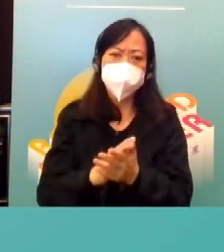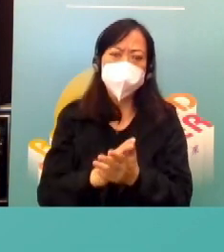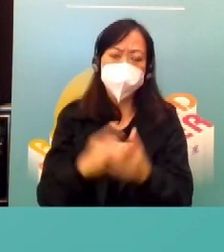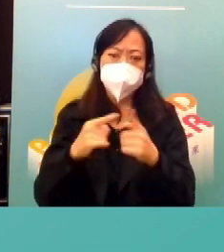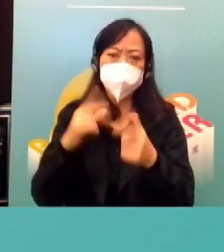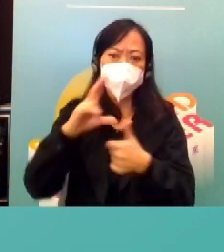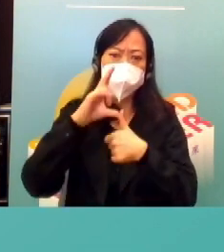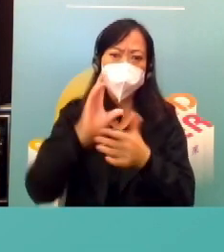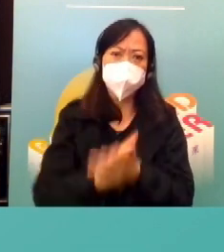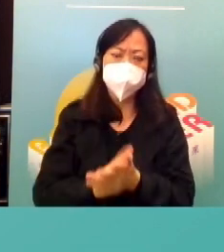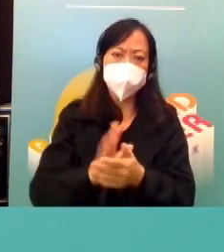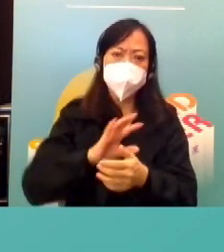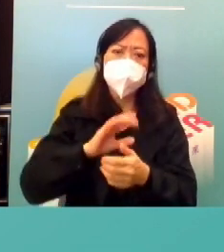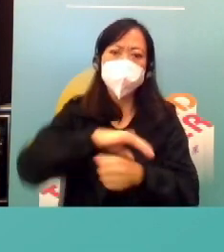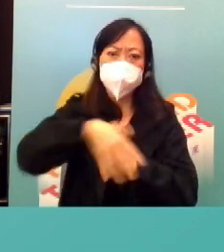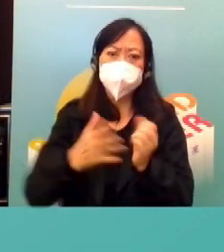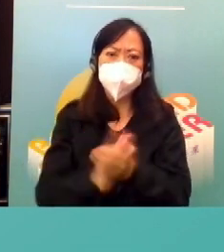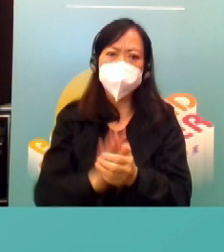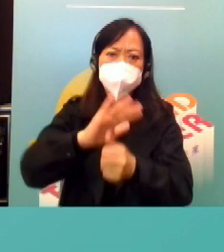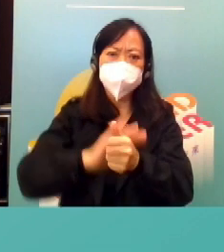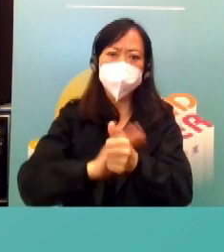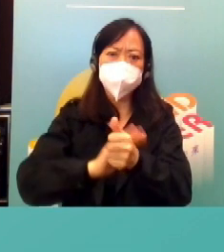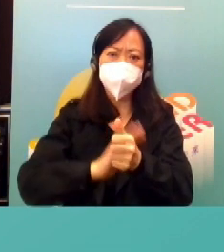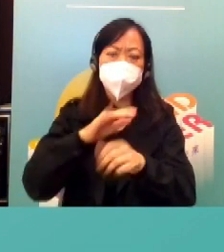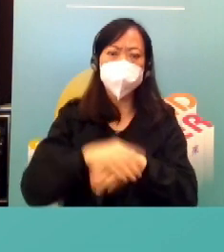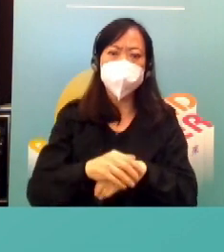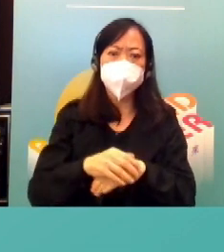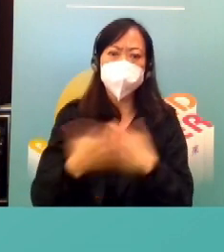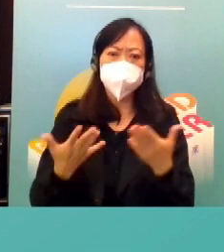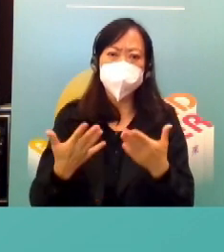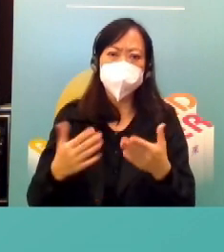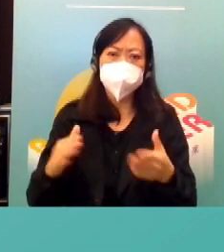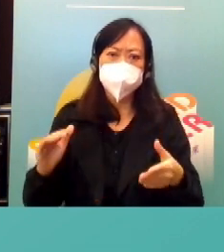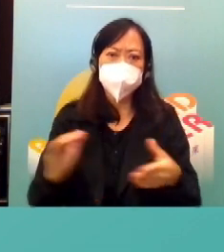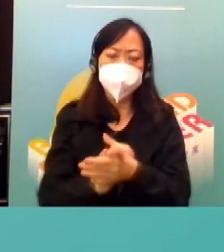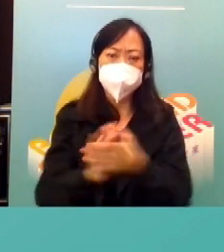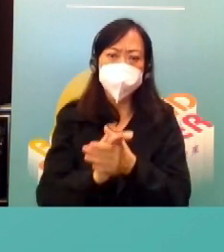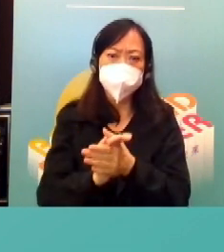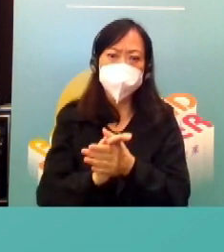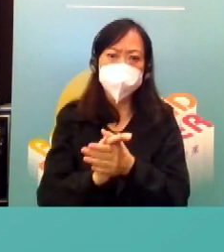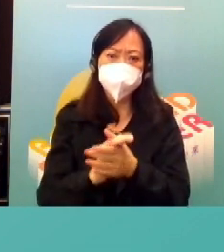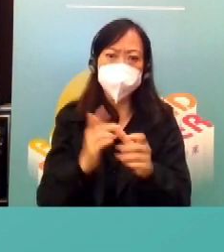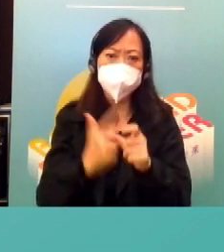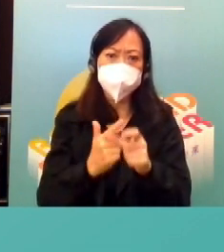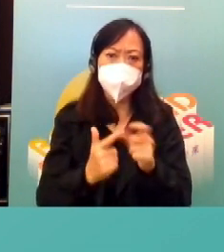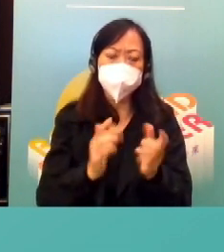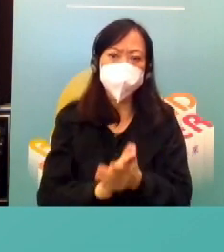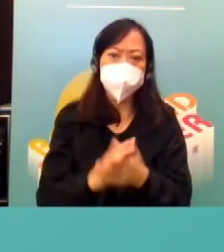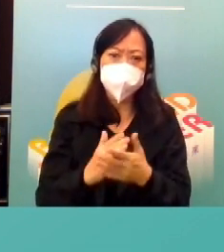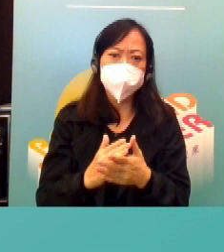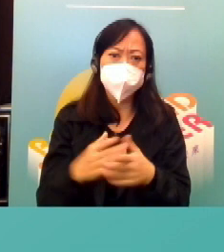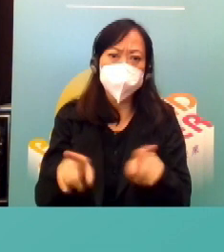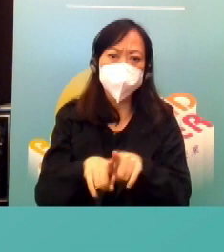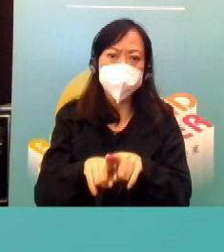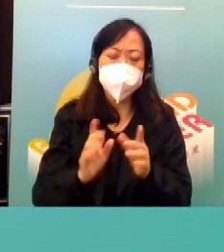friendly environment, also prosperity for all and an inclusive economy, and more important, and most importantly today in this global